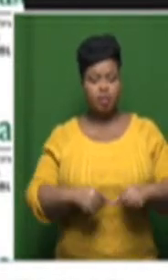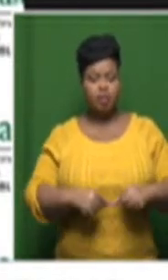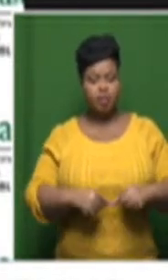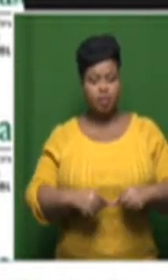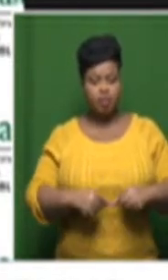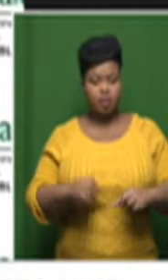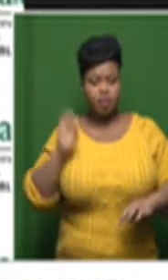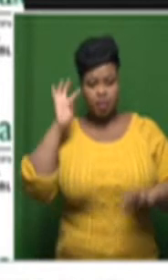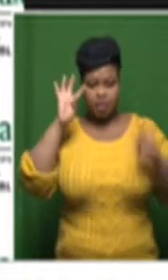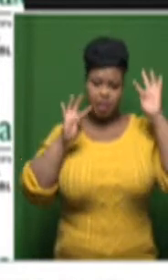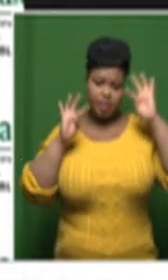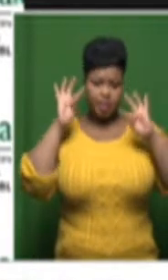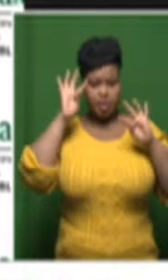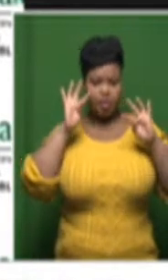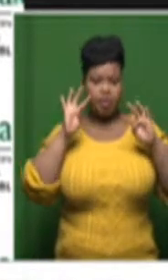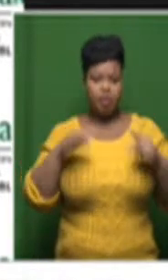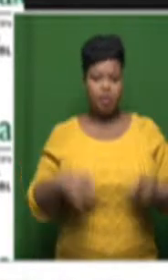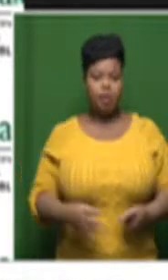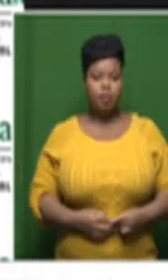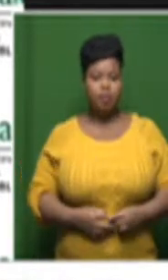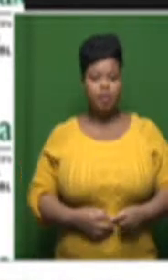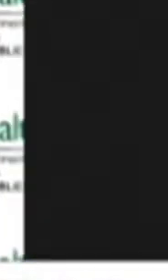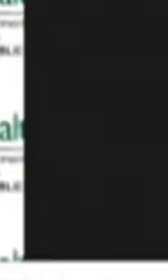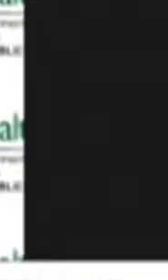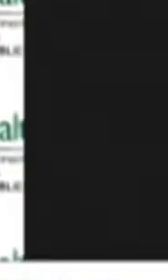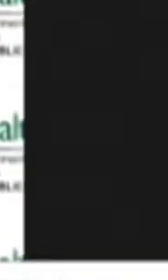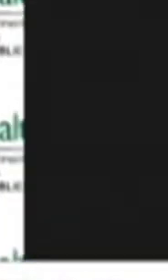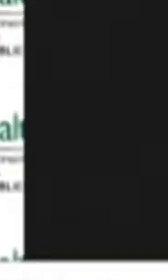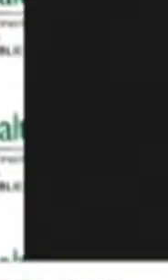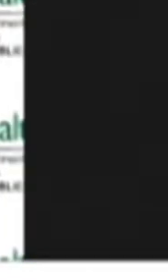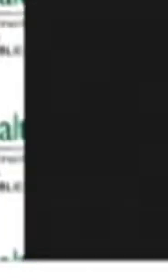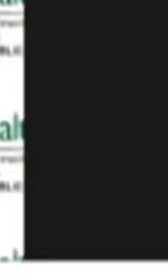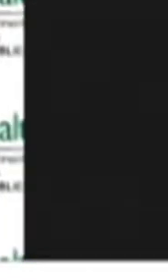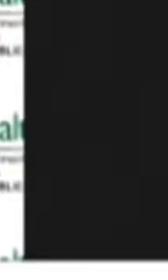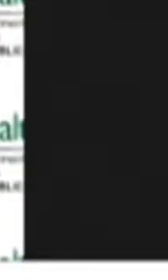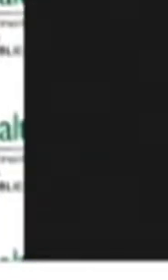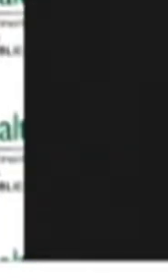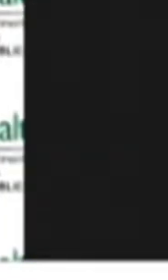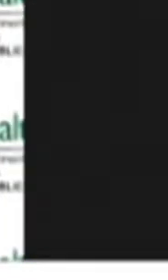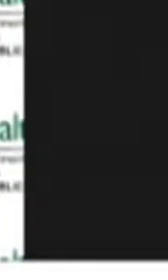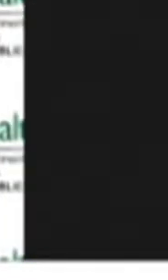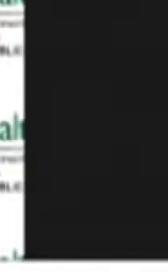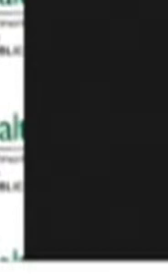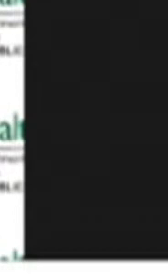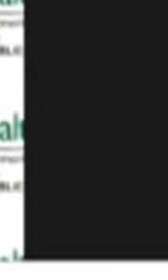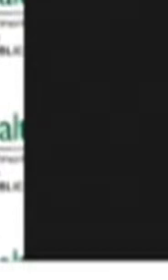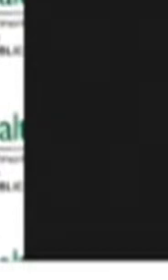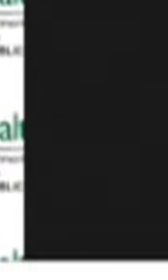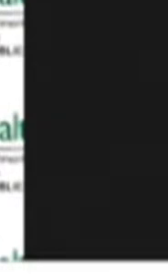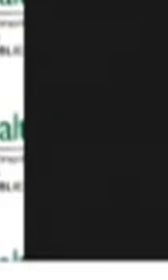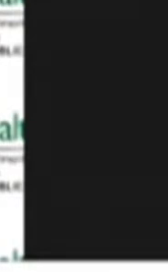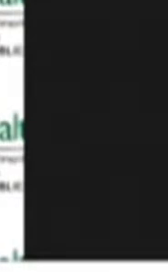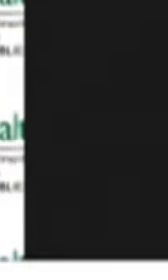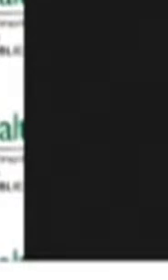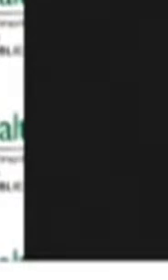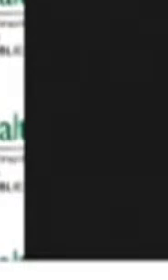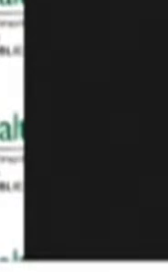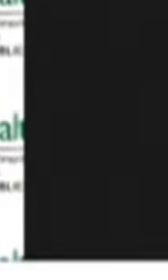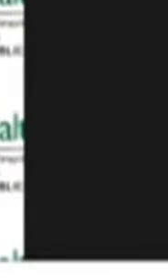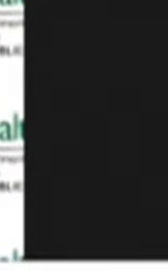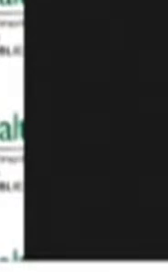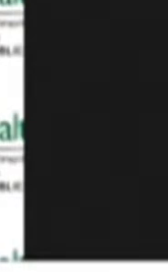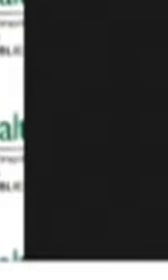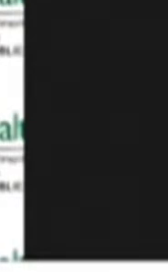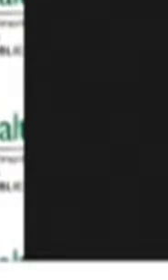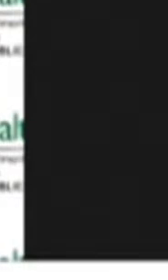they employed in order to ramp up the vaccinations in their region. We've also invited one of the